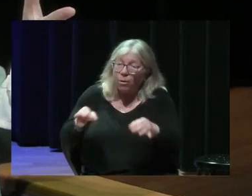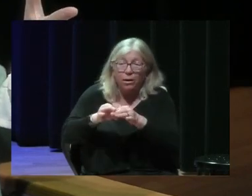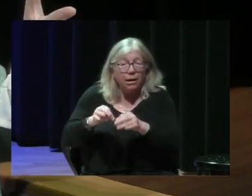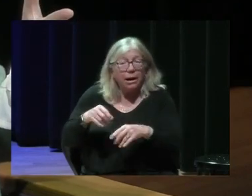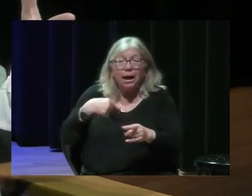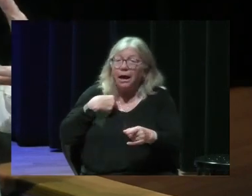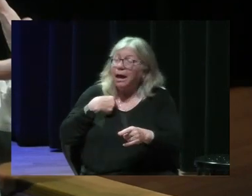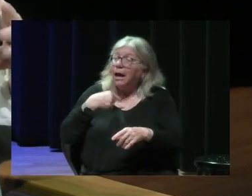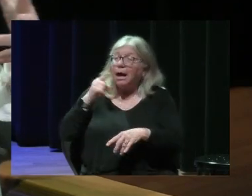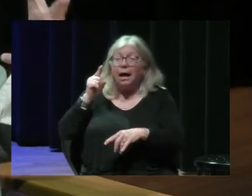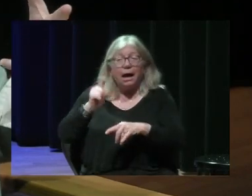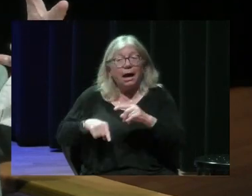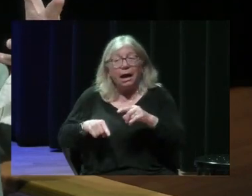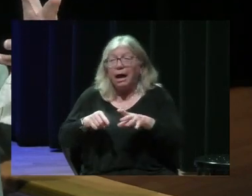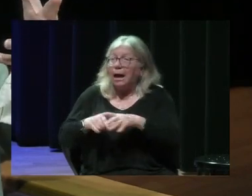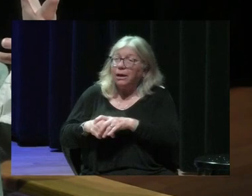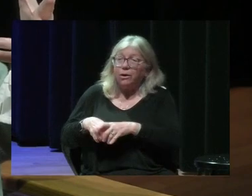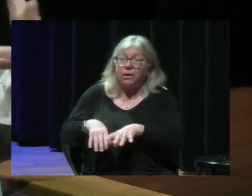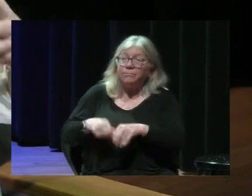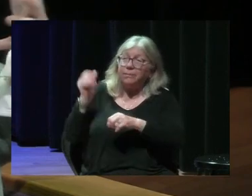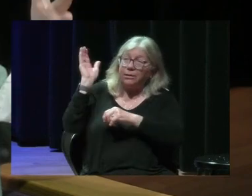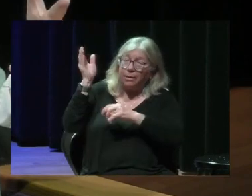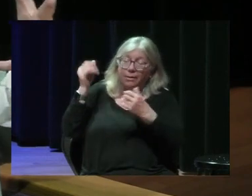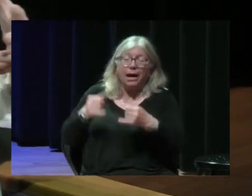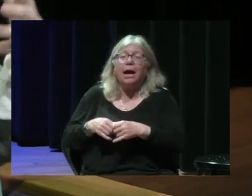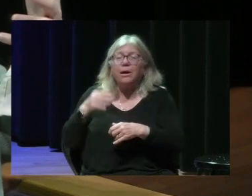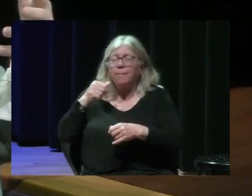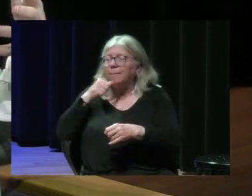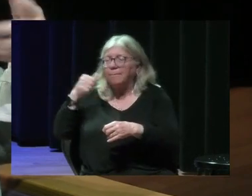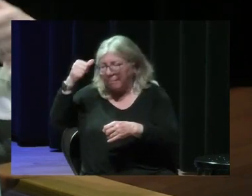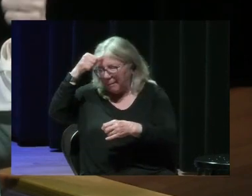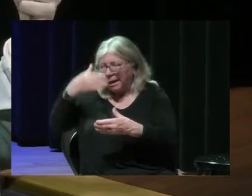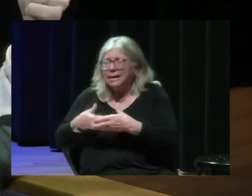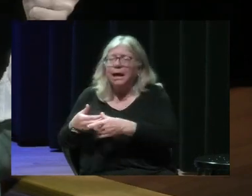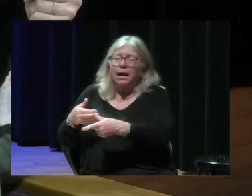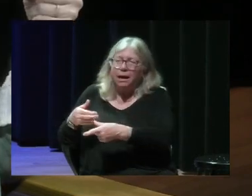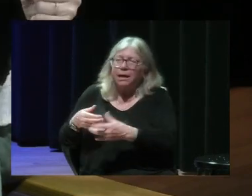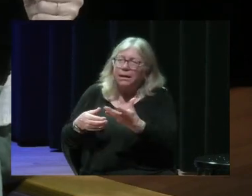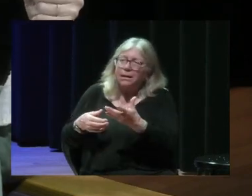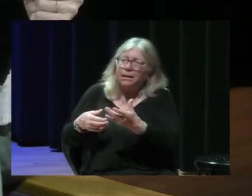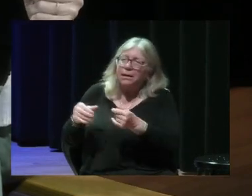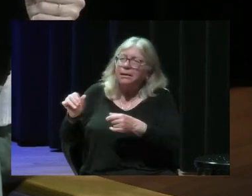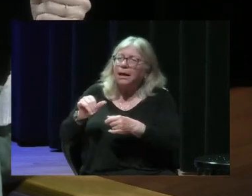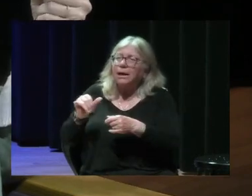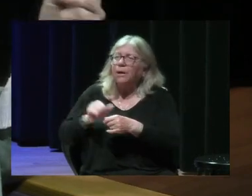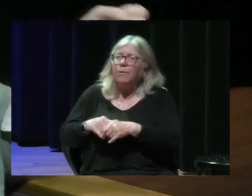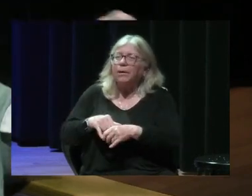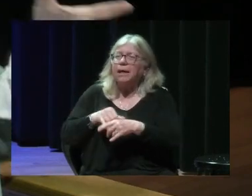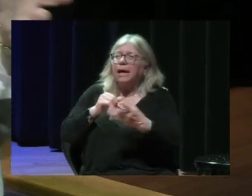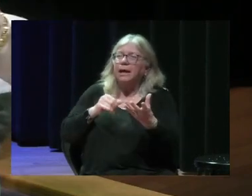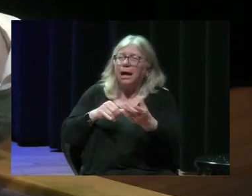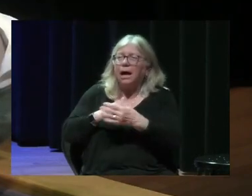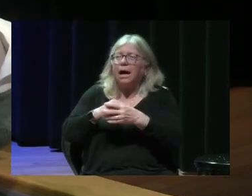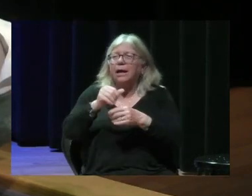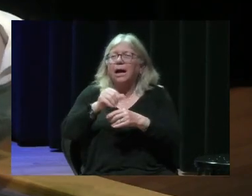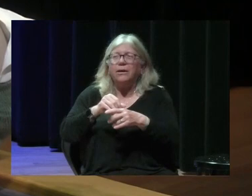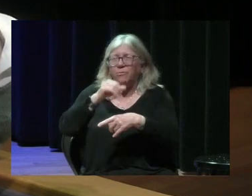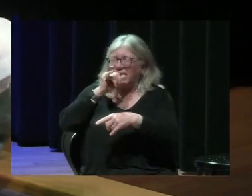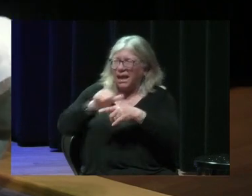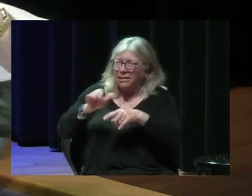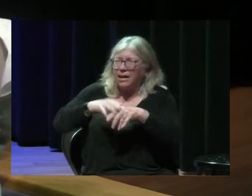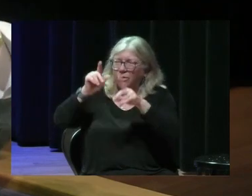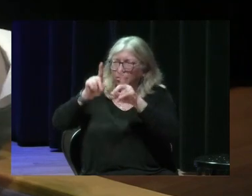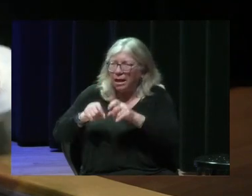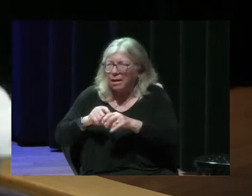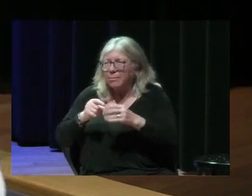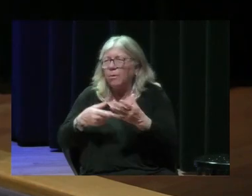take speech and debate. I want my kids to have those places. And he does, like, him and us, because I get the bark alerts when they cuss in their group texts